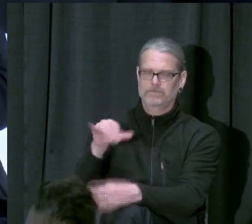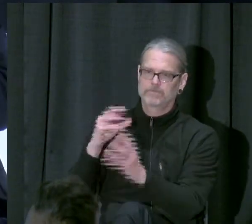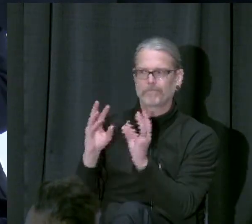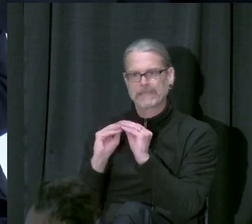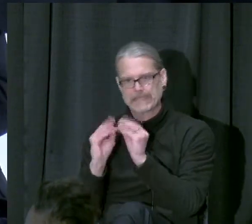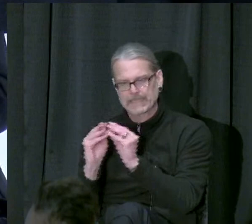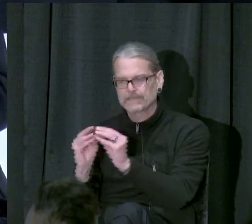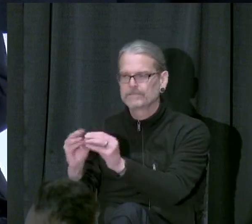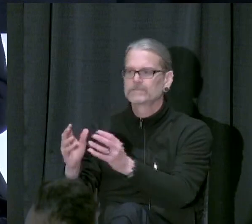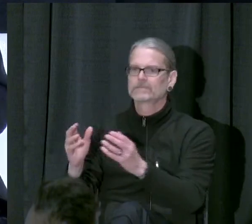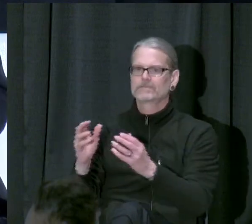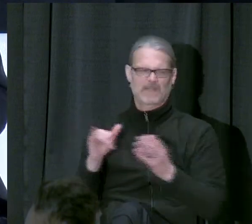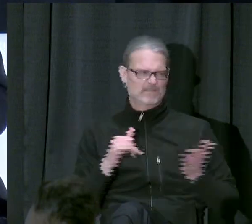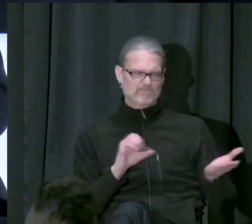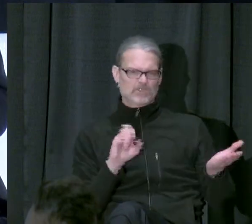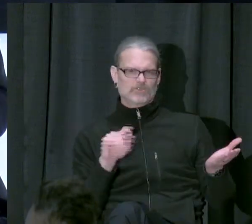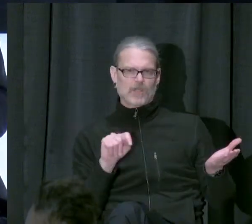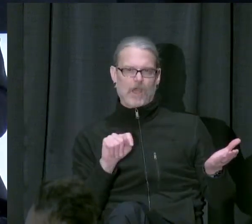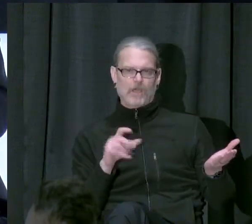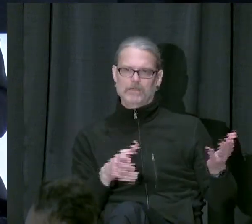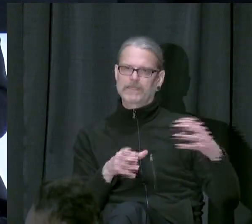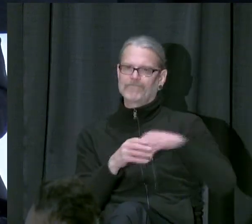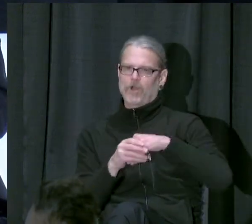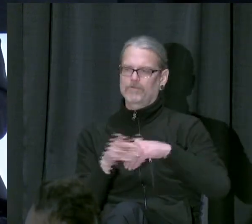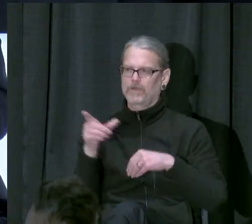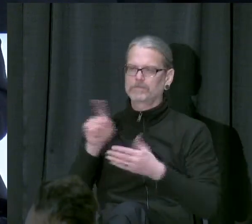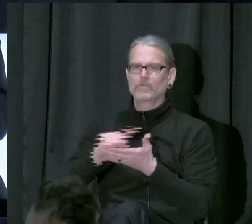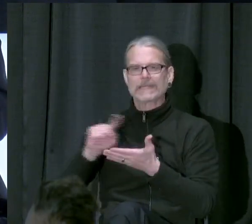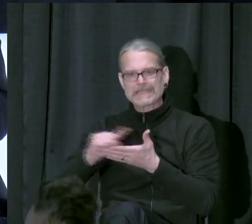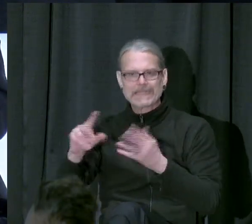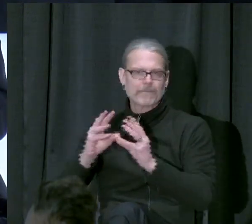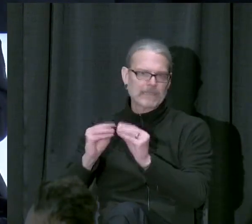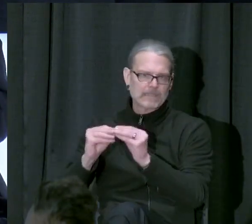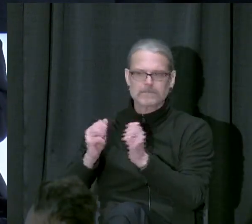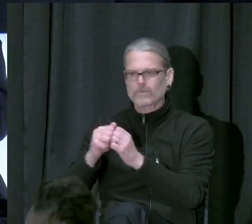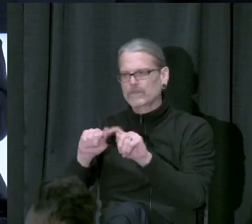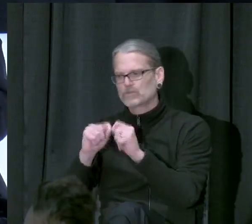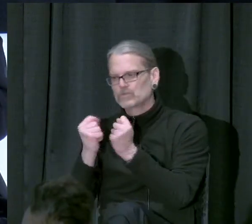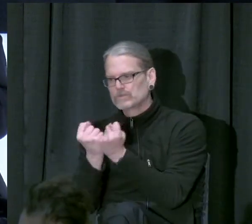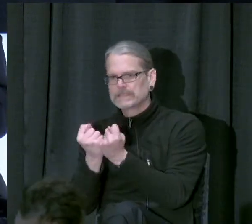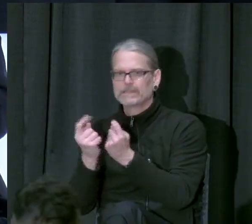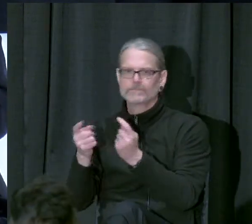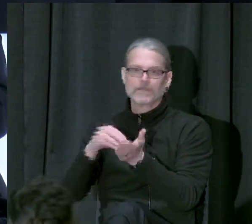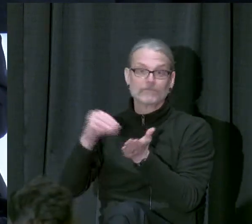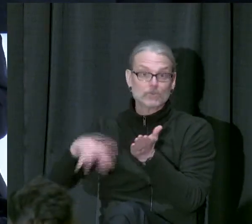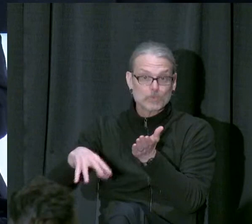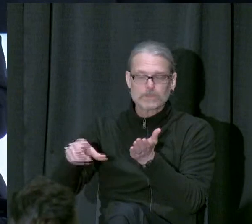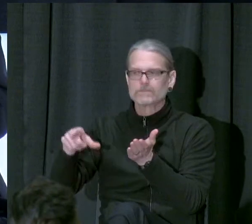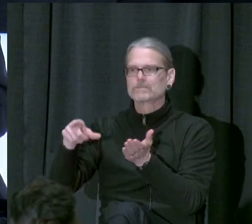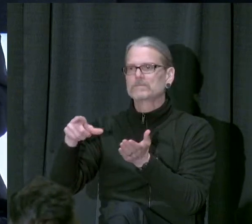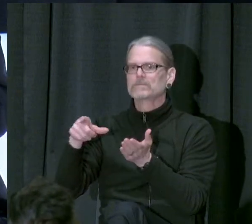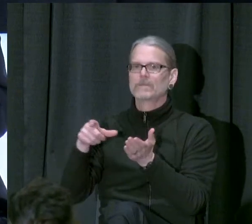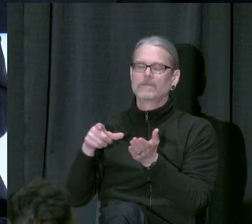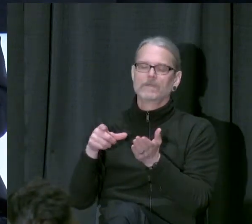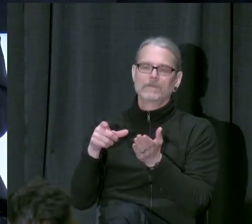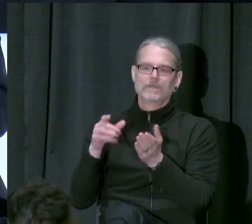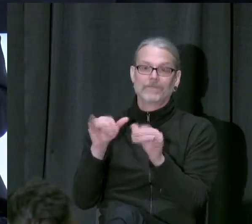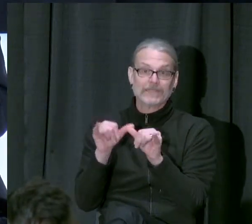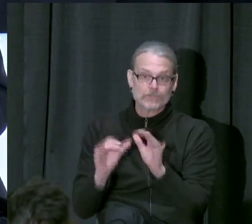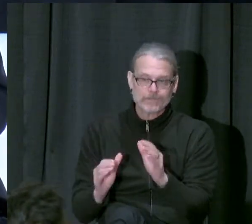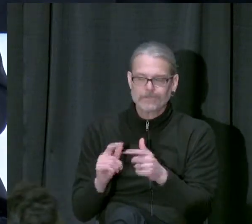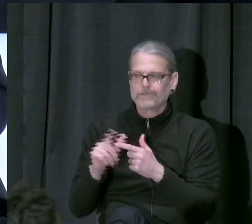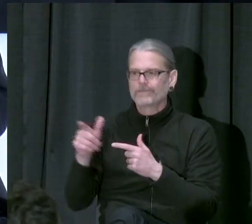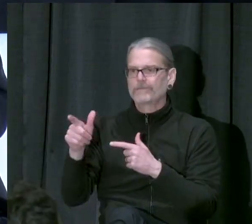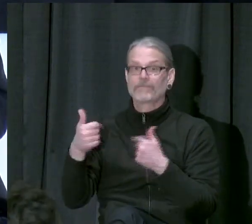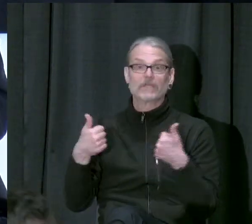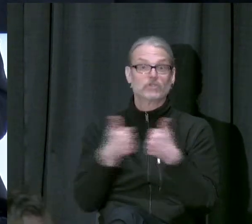that's one of the things that Scott's in on with their weekly meetings with the student teams, the faculty, the challenger, and then